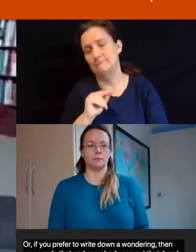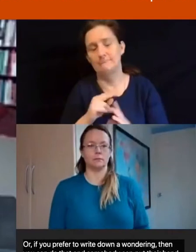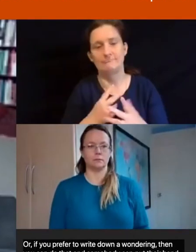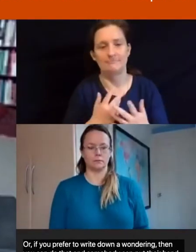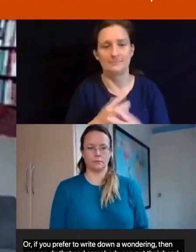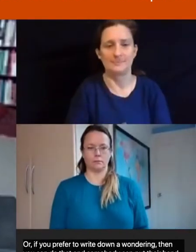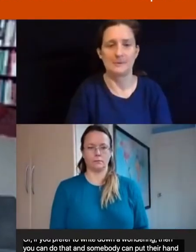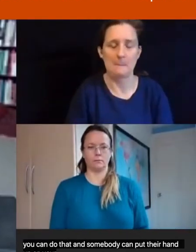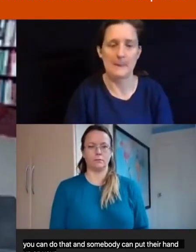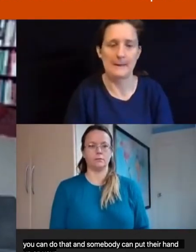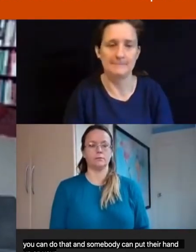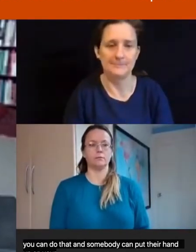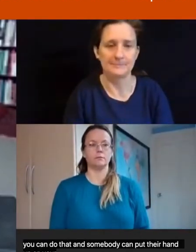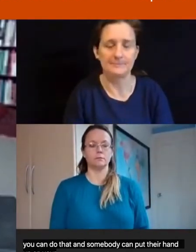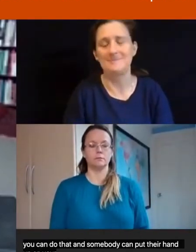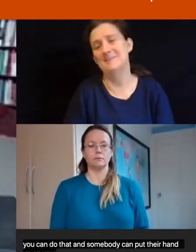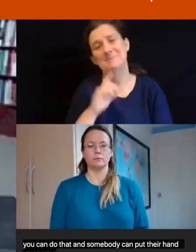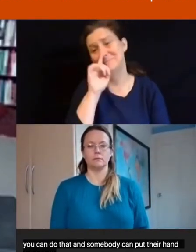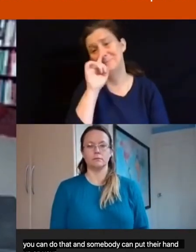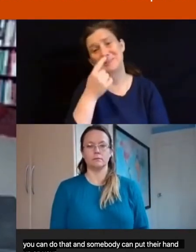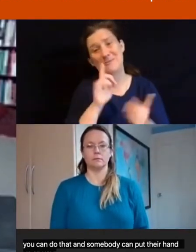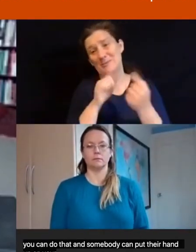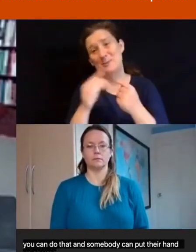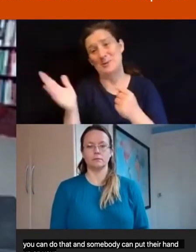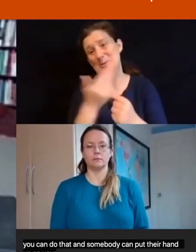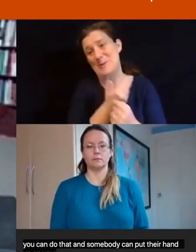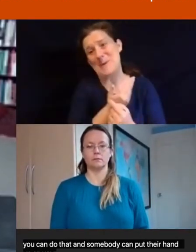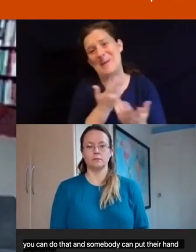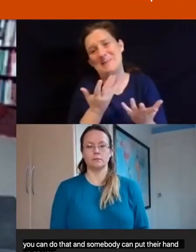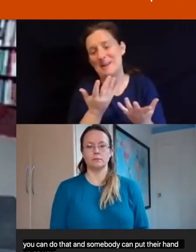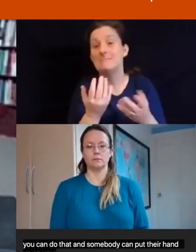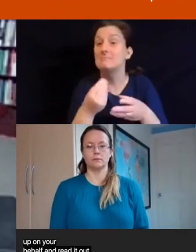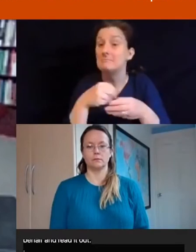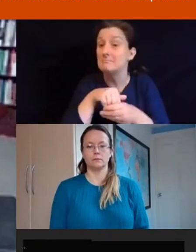We obviously won't have a chance to read out every single one, but that's all part of it.